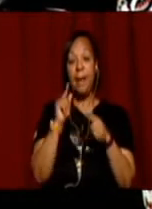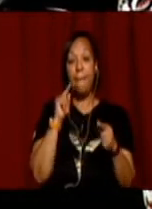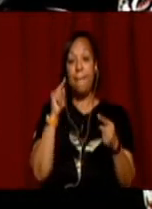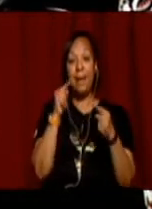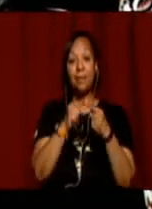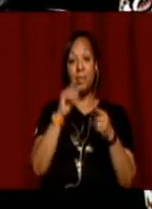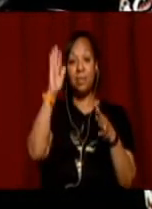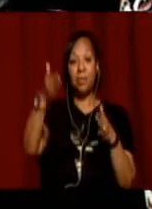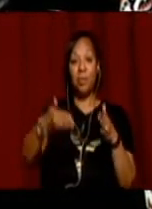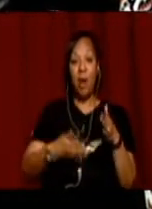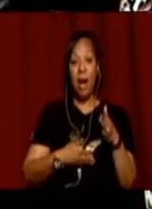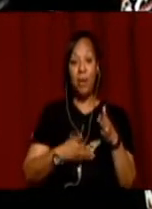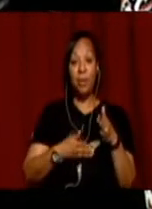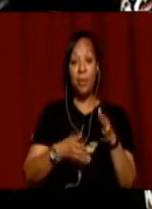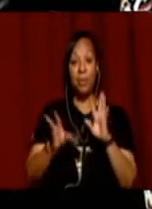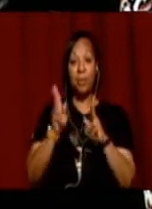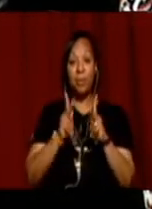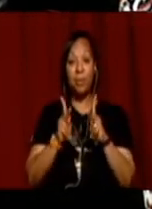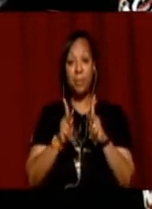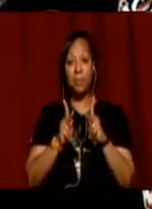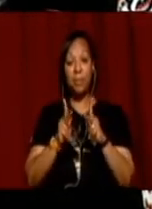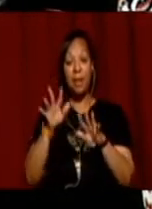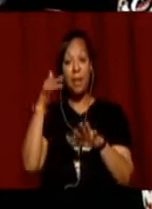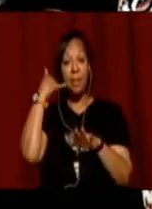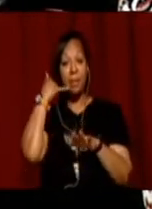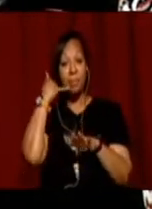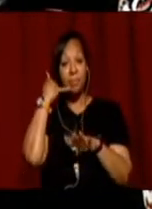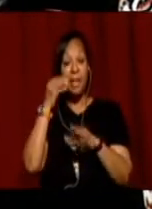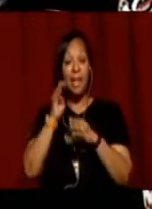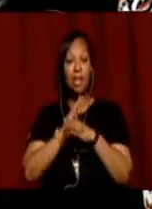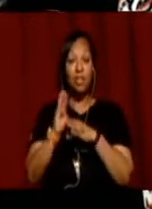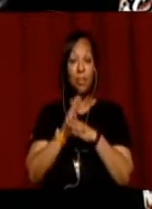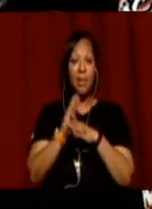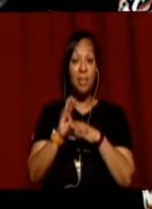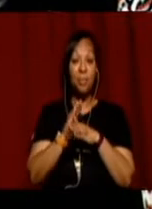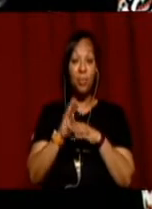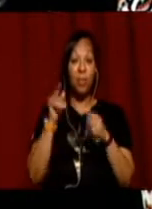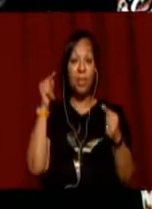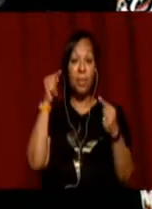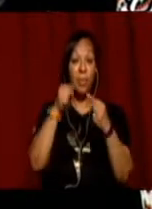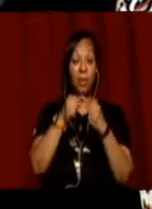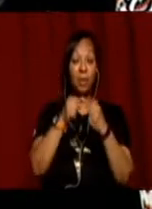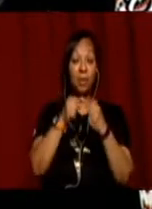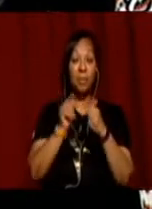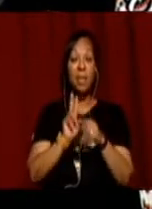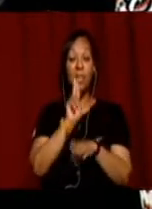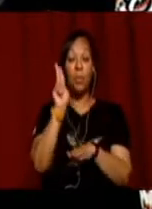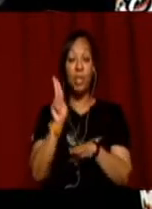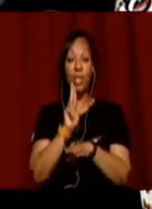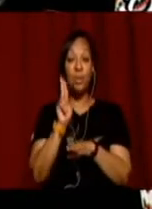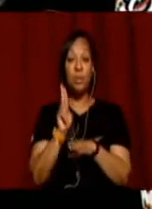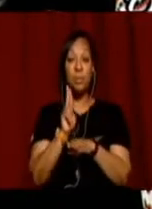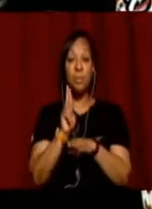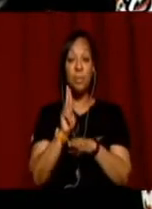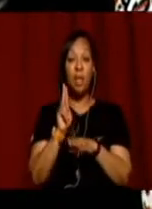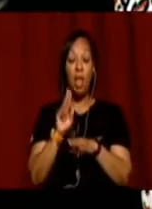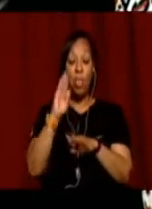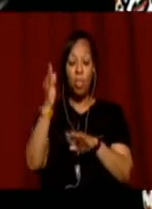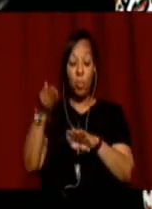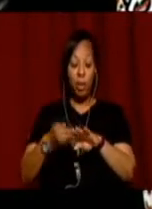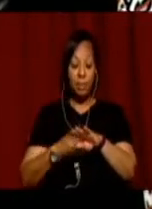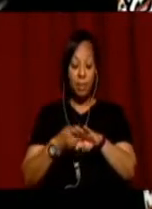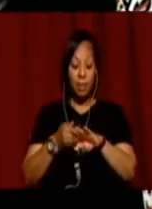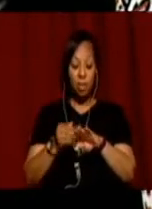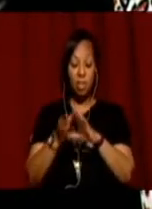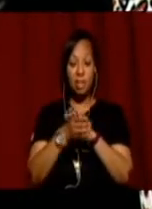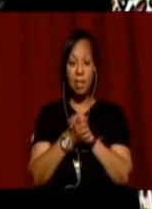we've hired the managers, hired the contact tracers, and trained them, we'll be at a point where we can put them to use. I think the recommendation that I heard, Dr. Rubin,